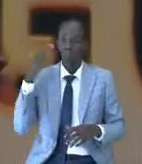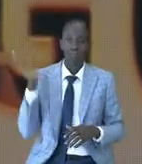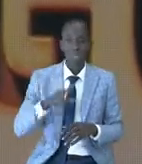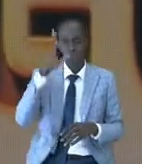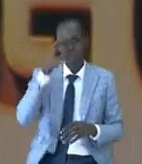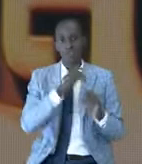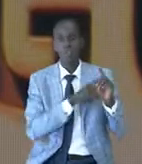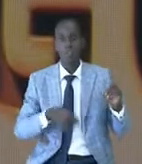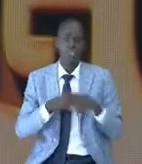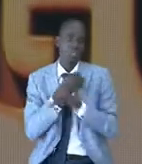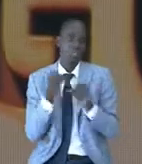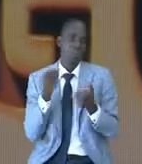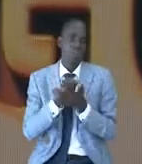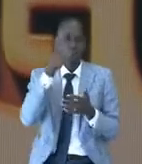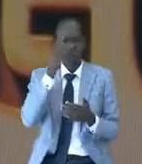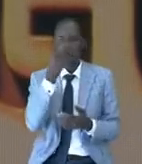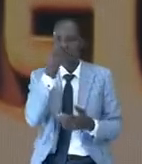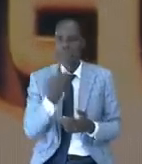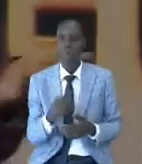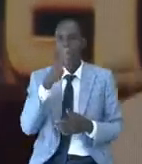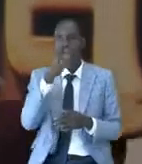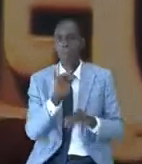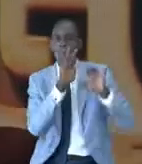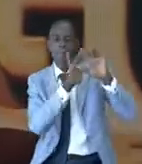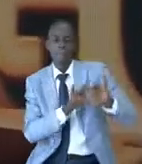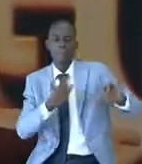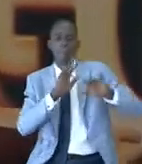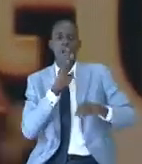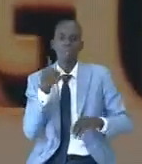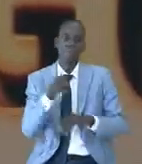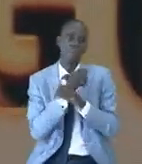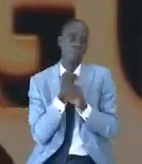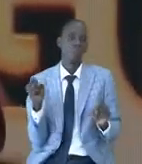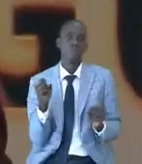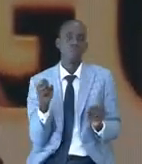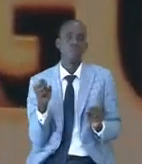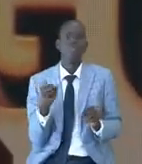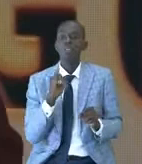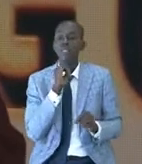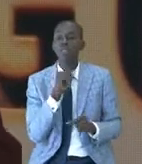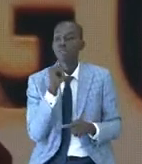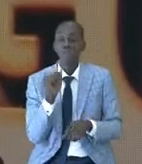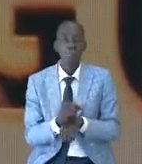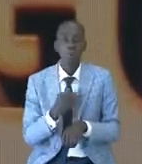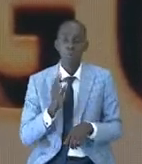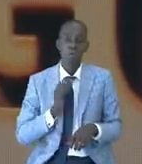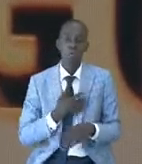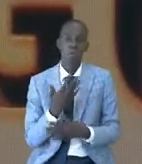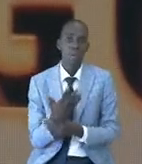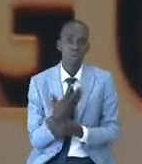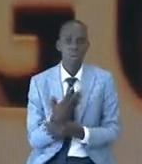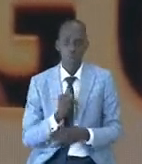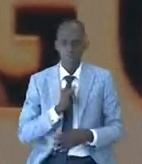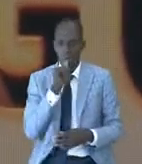him only by mercy. Only by mercy are you saved. It's not the work of a hand. I'm